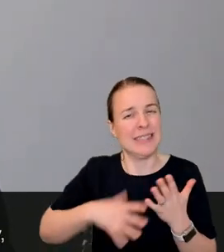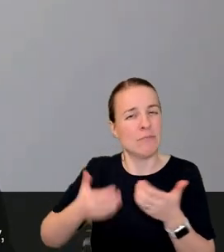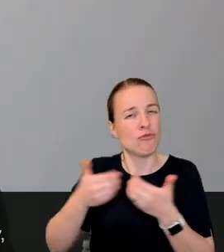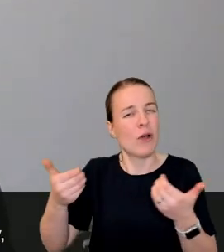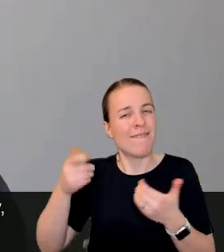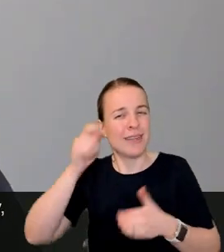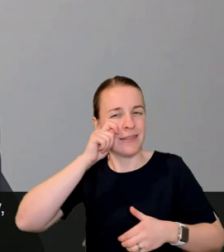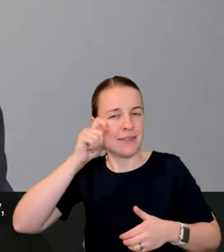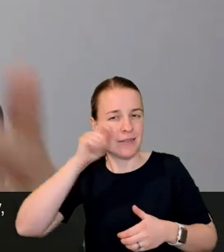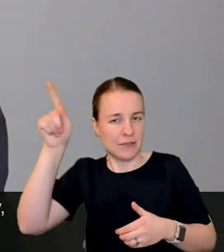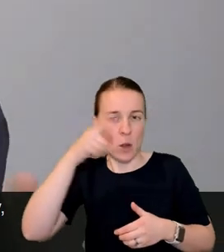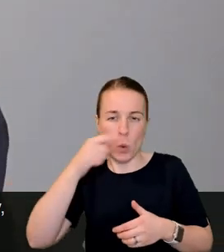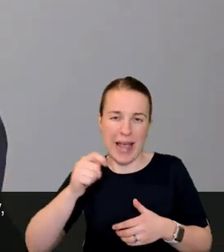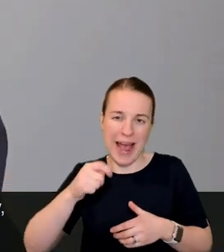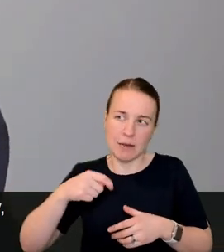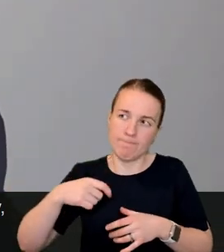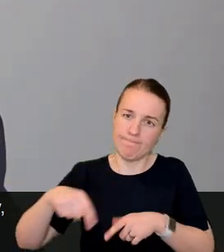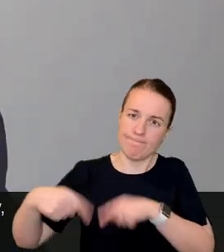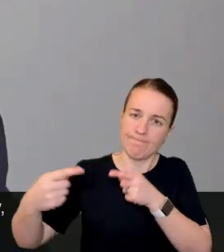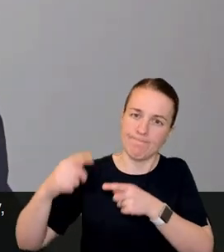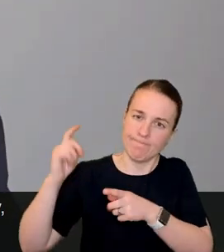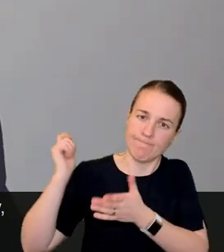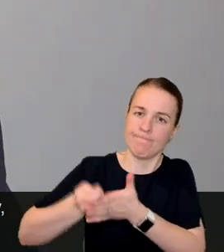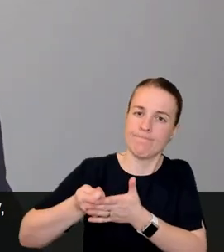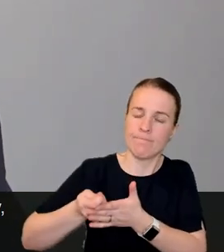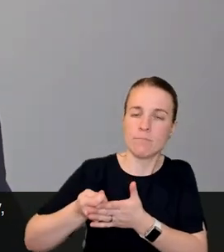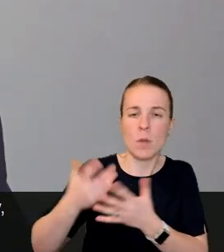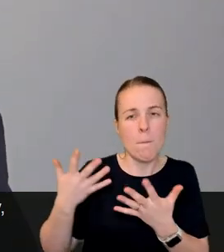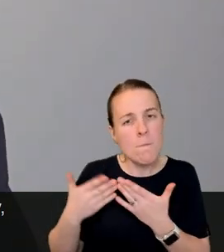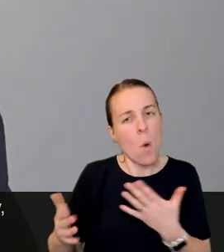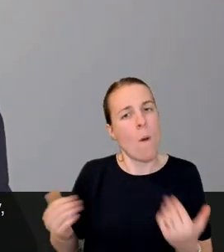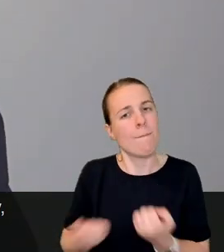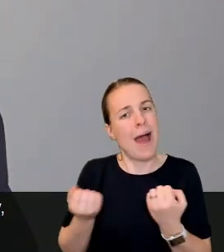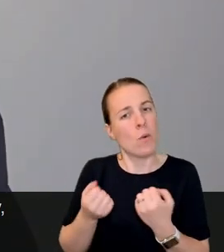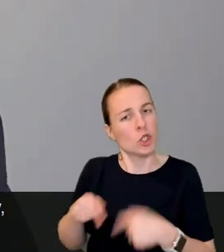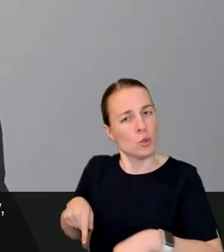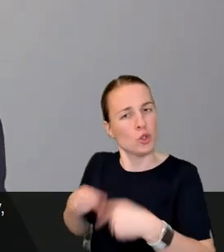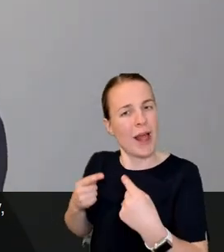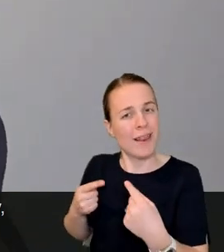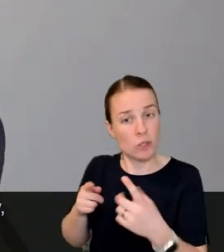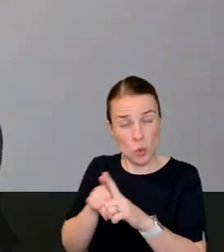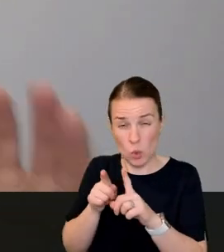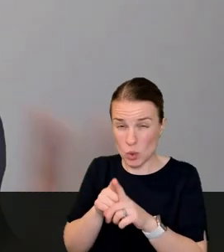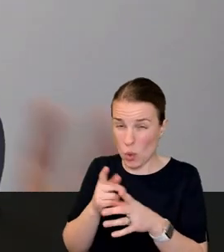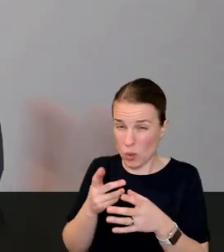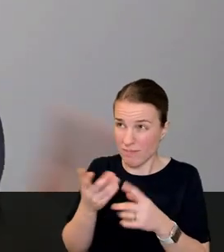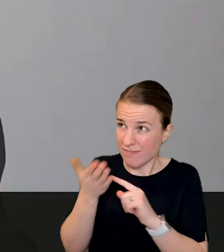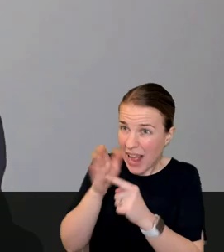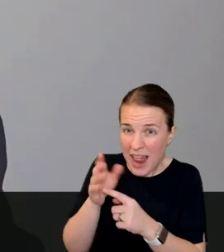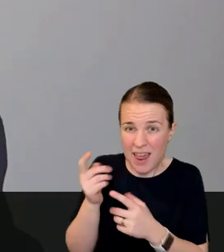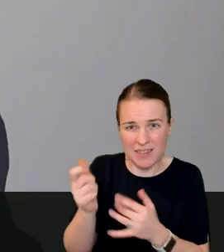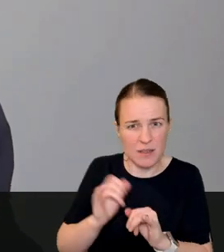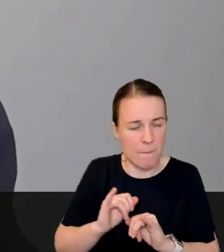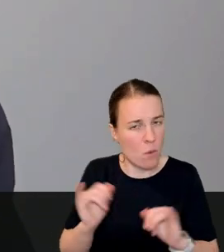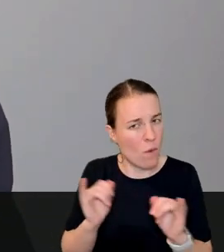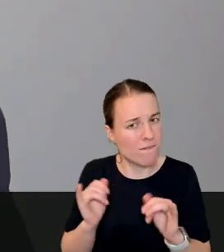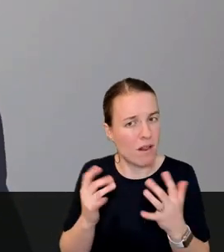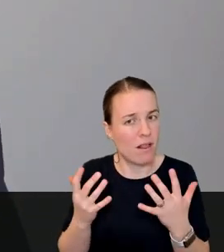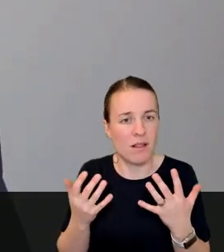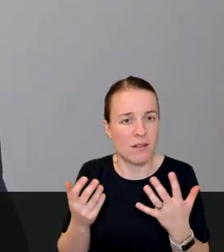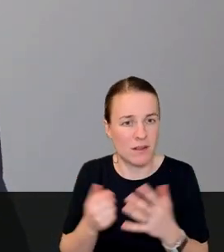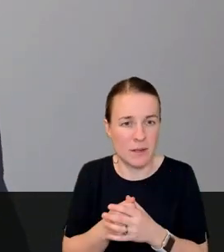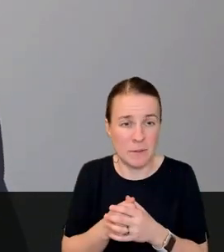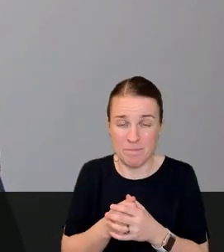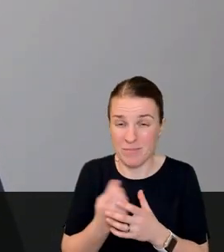more powers, at the same time highlighting some of the abuse taking place. These landlords are making a massive, massive profit at